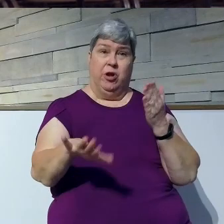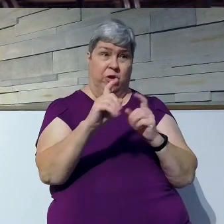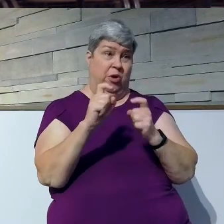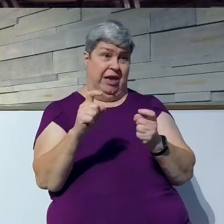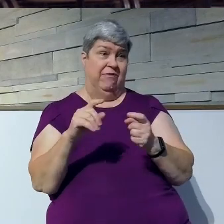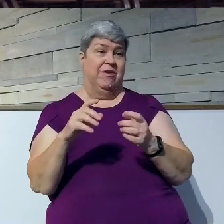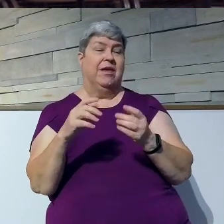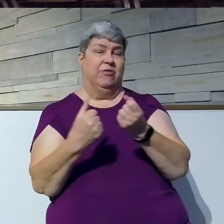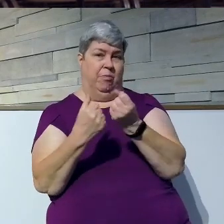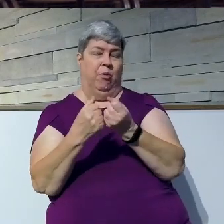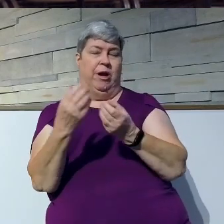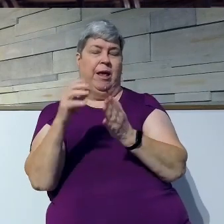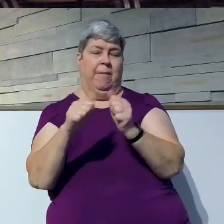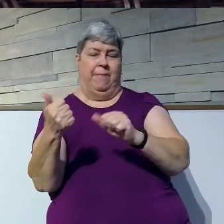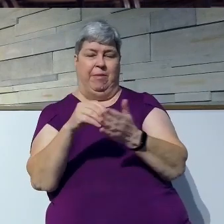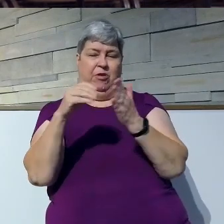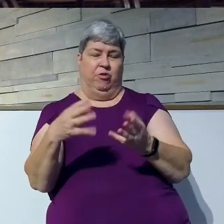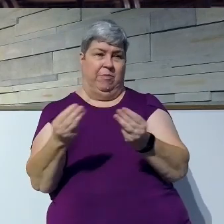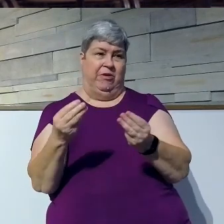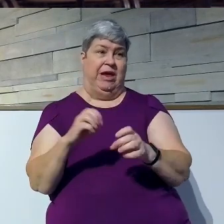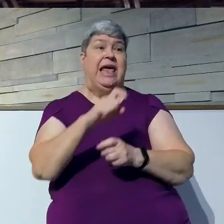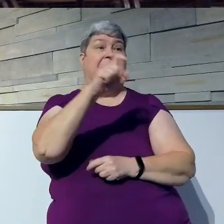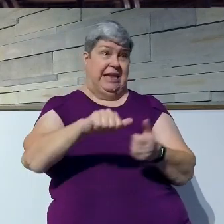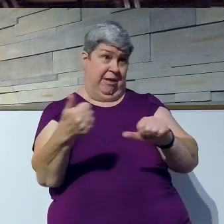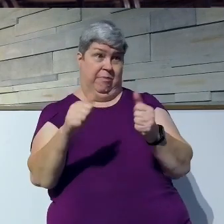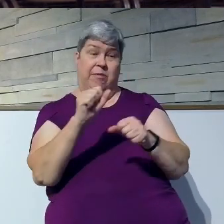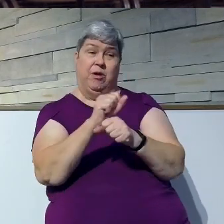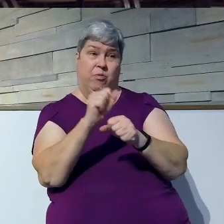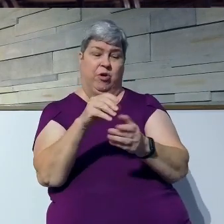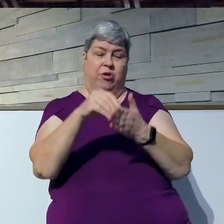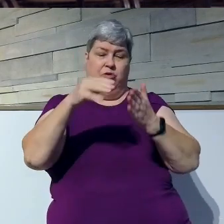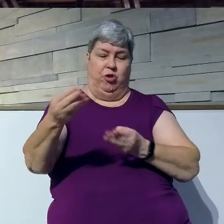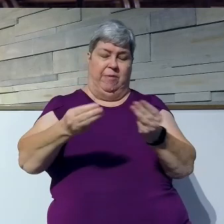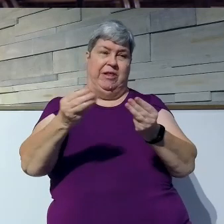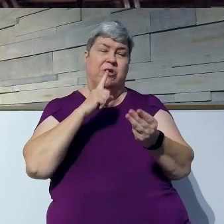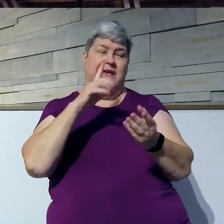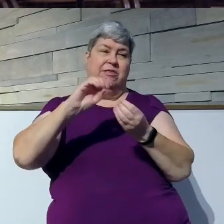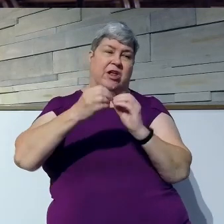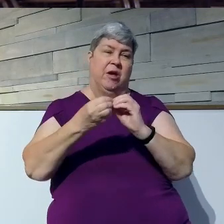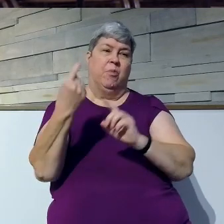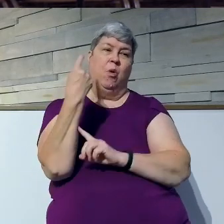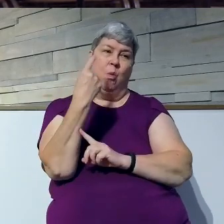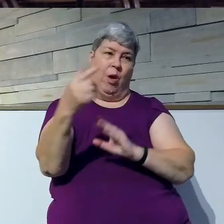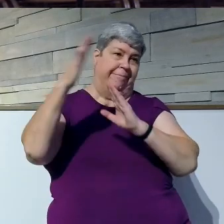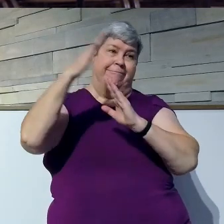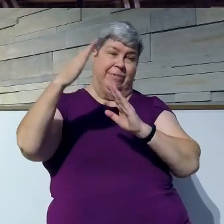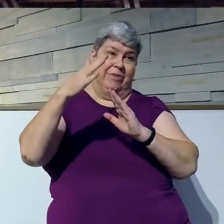gifts go to the Baptist Student Ministries. And in Texas Baptist work, student ministry is the number one